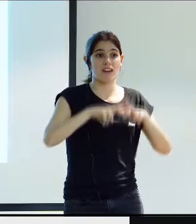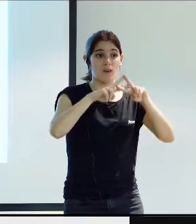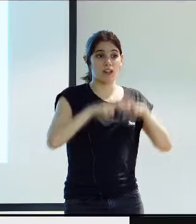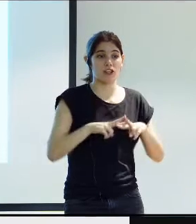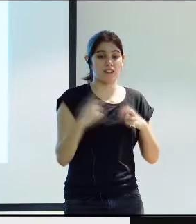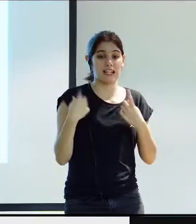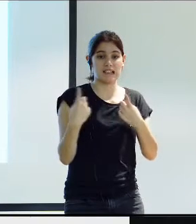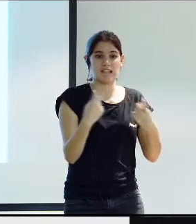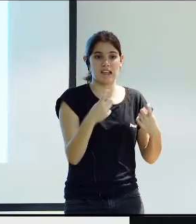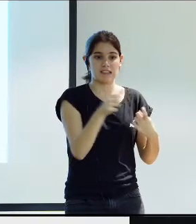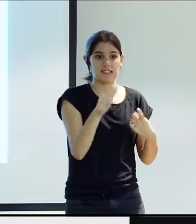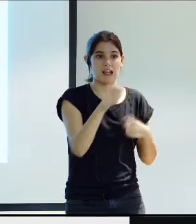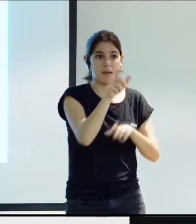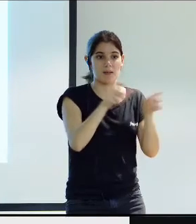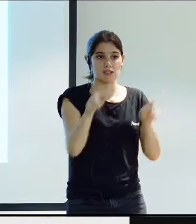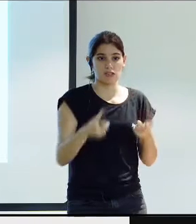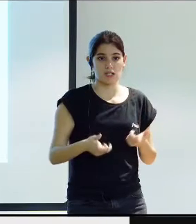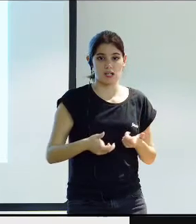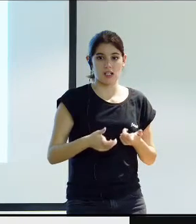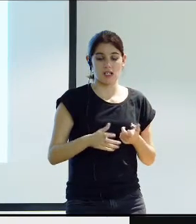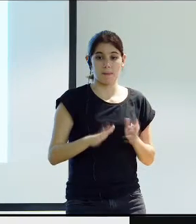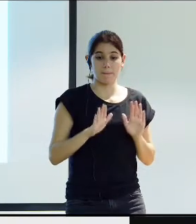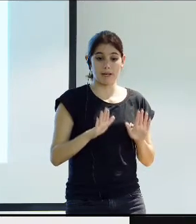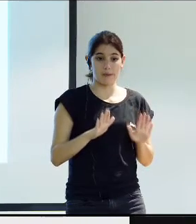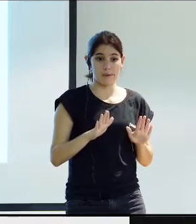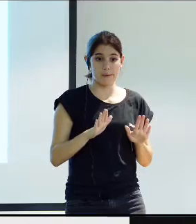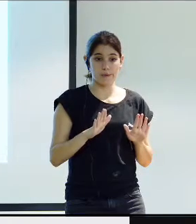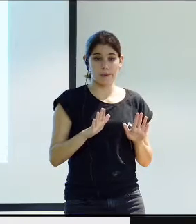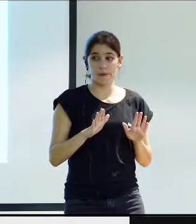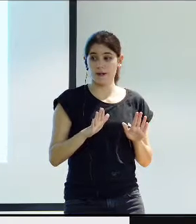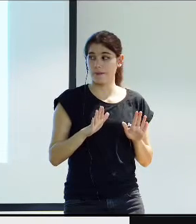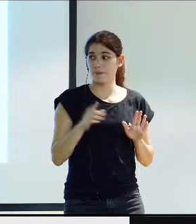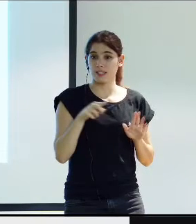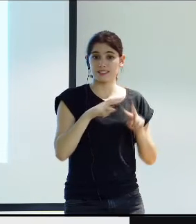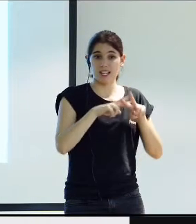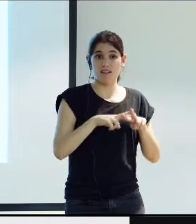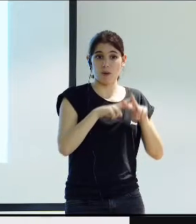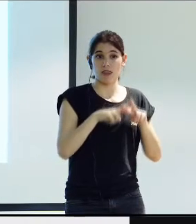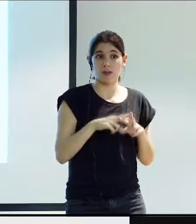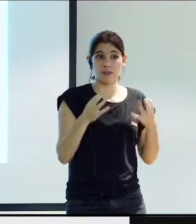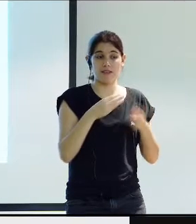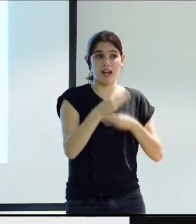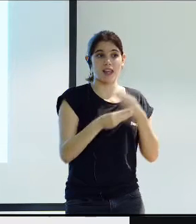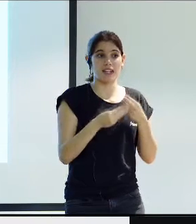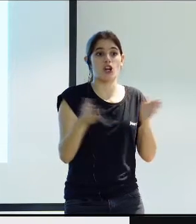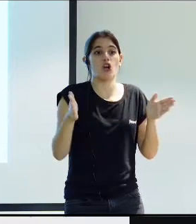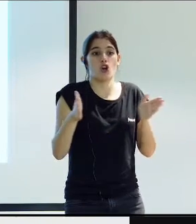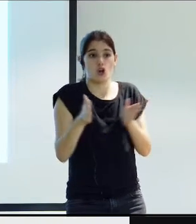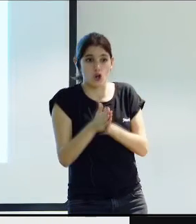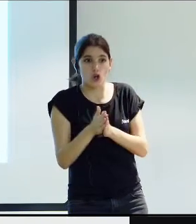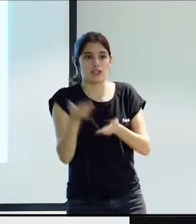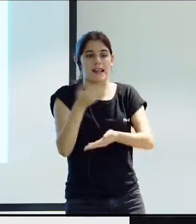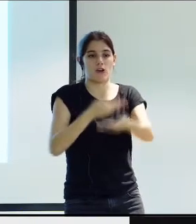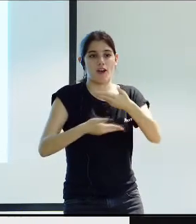be in meaningful consultation with the individual.